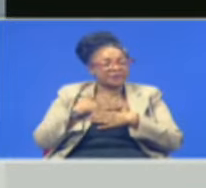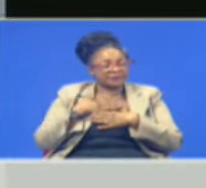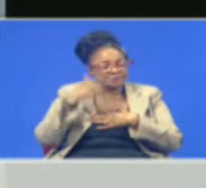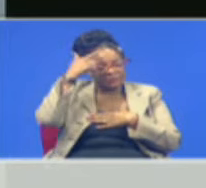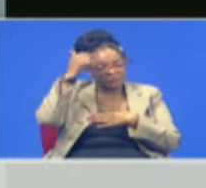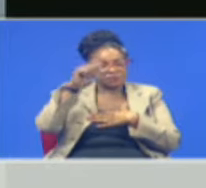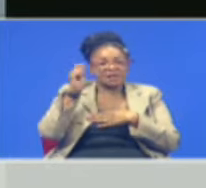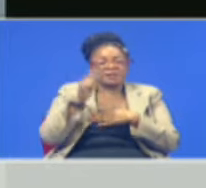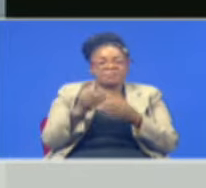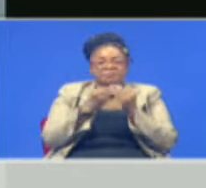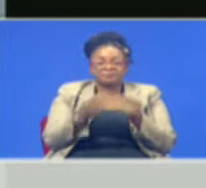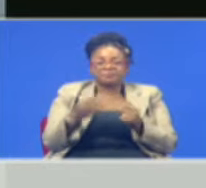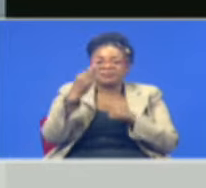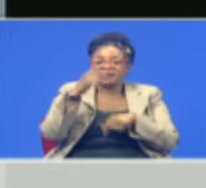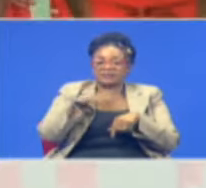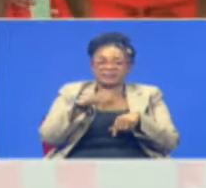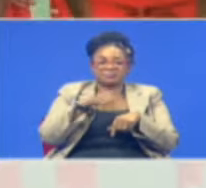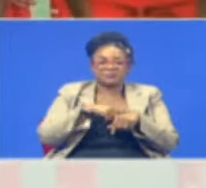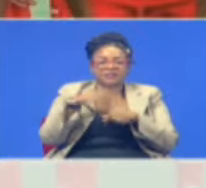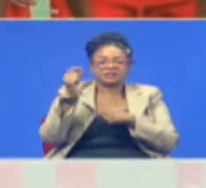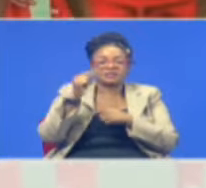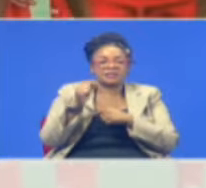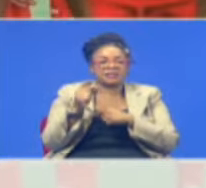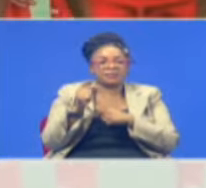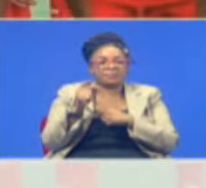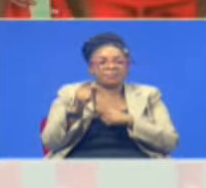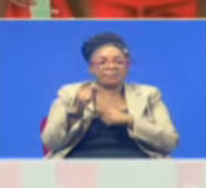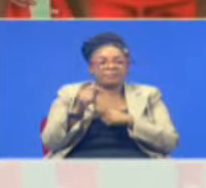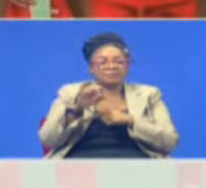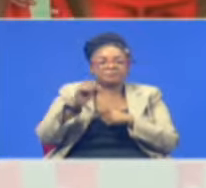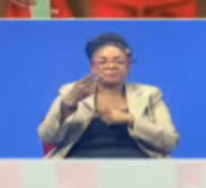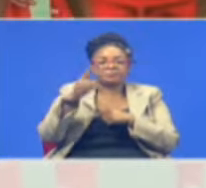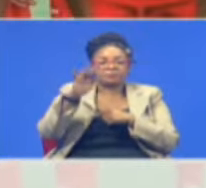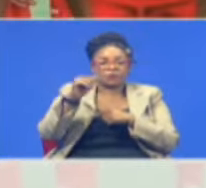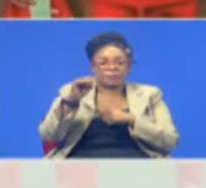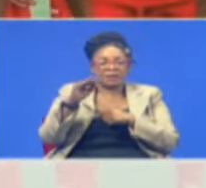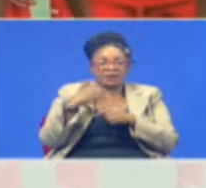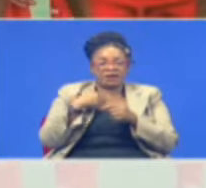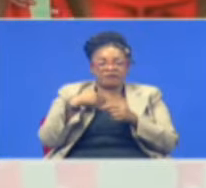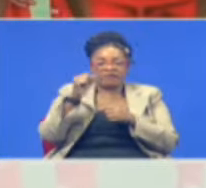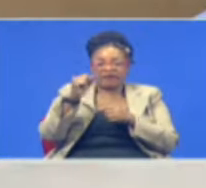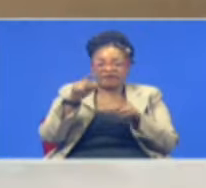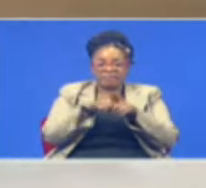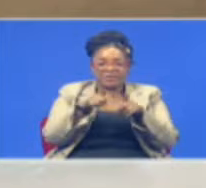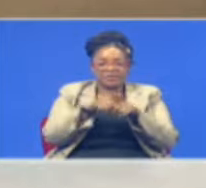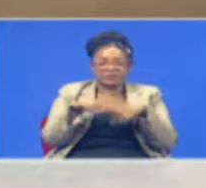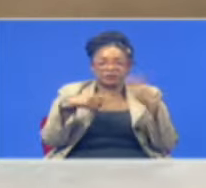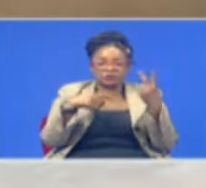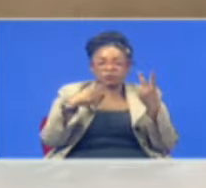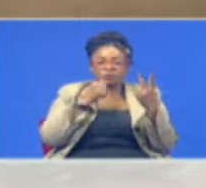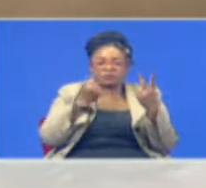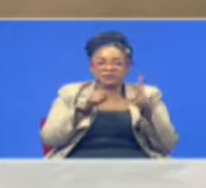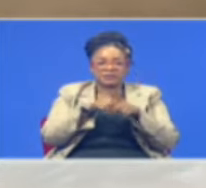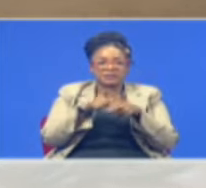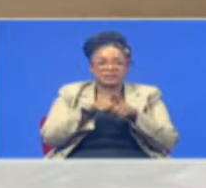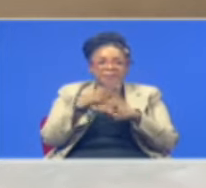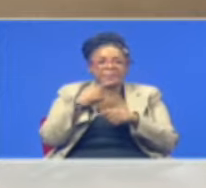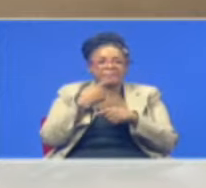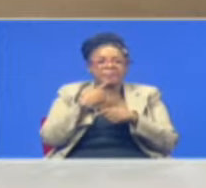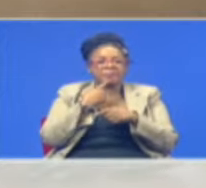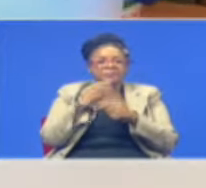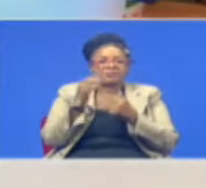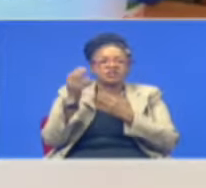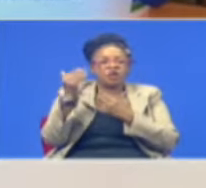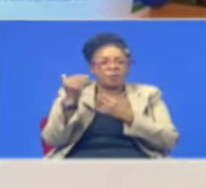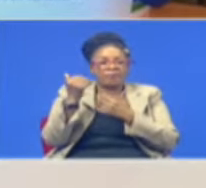beat three-time champions Tanzania. Chikobe, who comes from a family of five brothers and two sisters, says there is still hope for